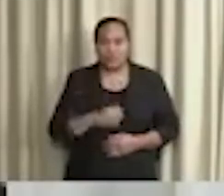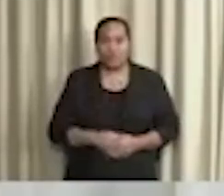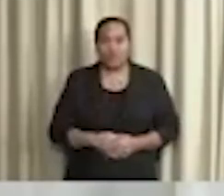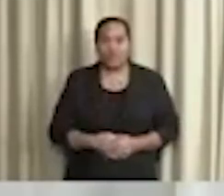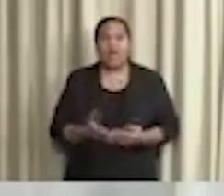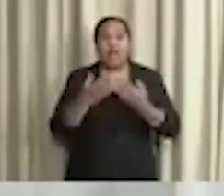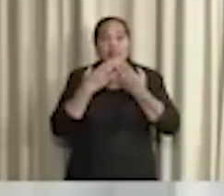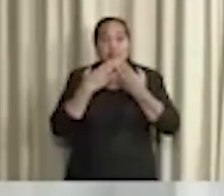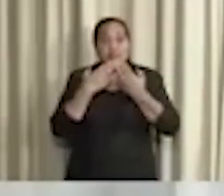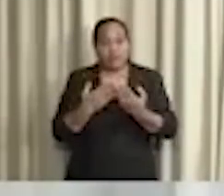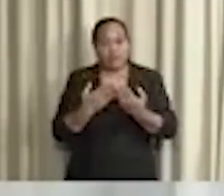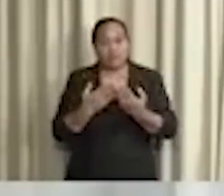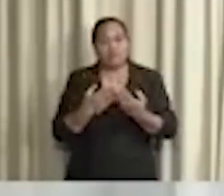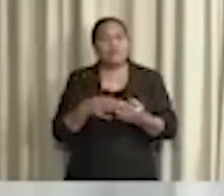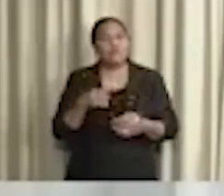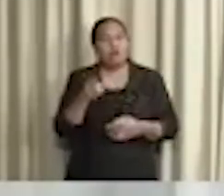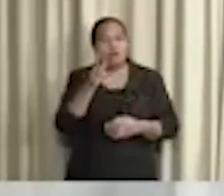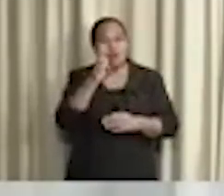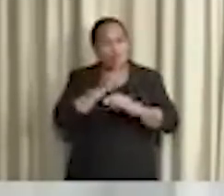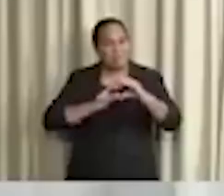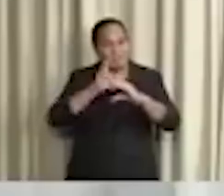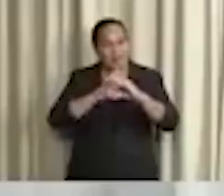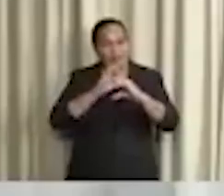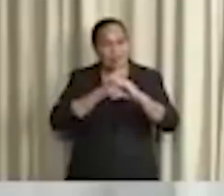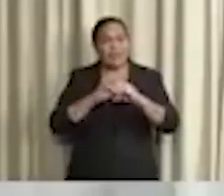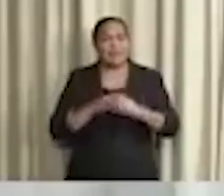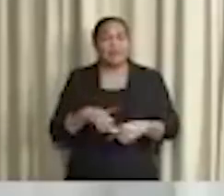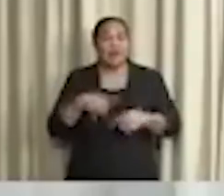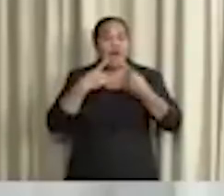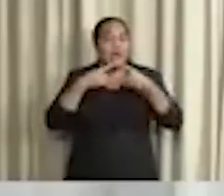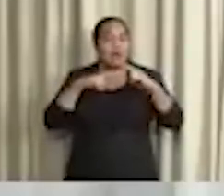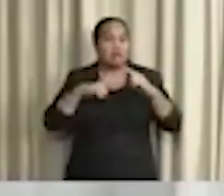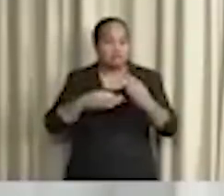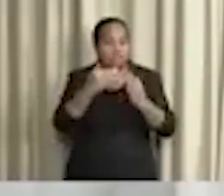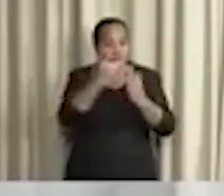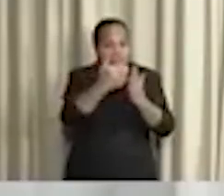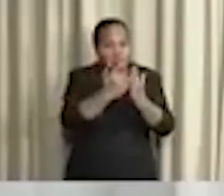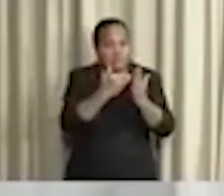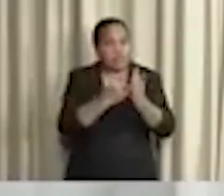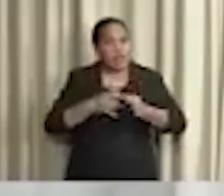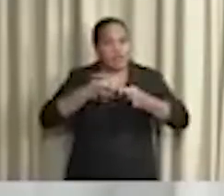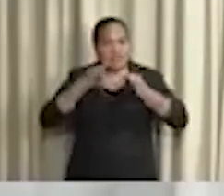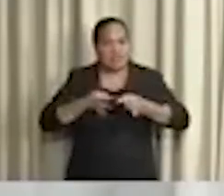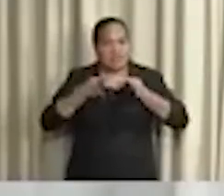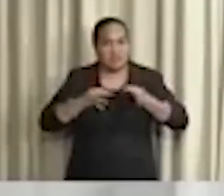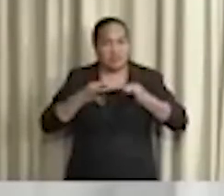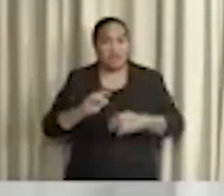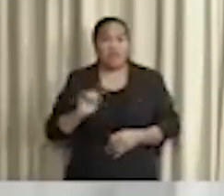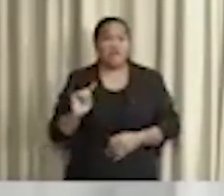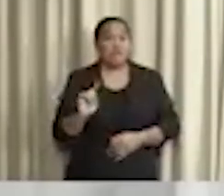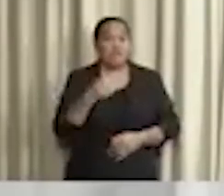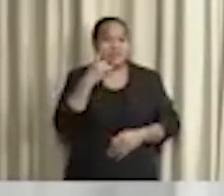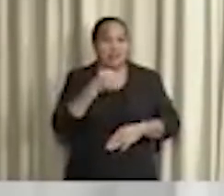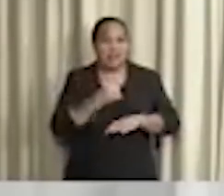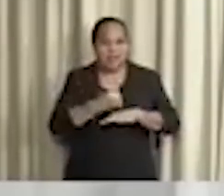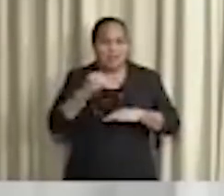Thank you for being here to cover the announcement of key decisions taken at the first cabinet meeting